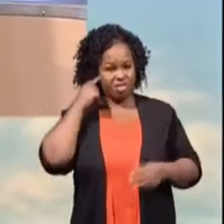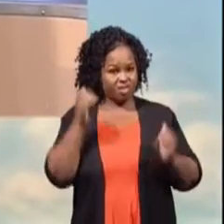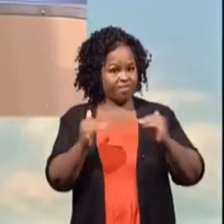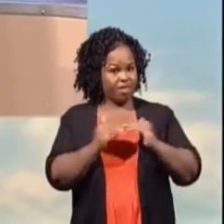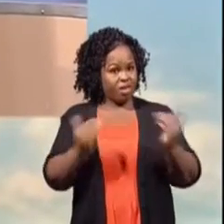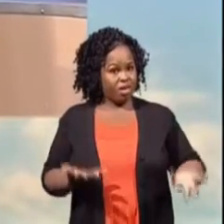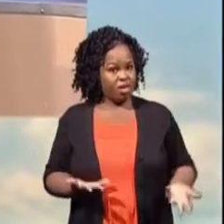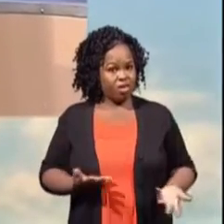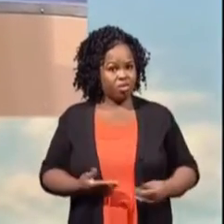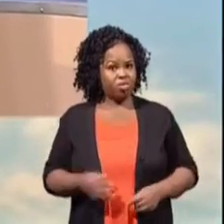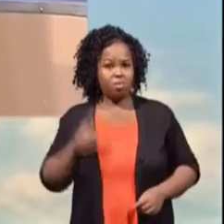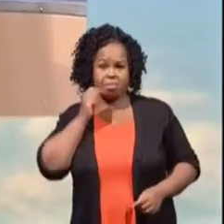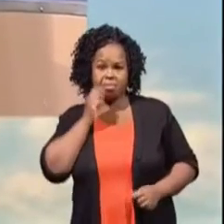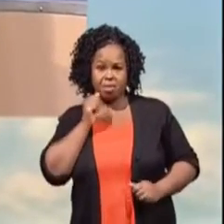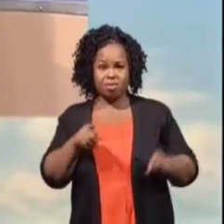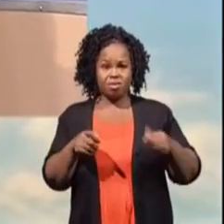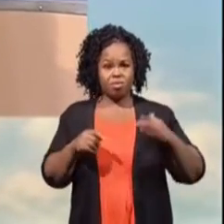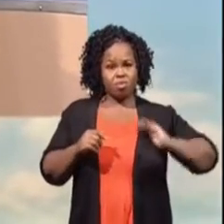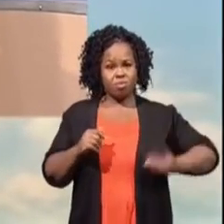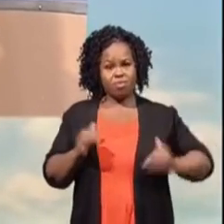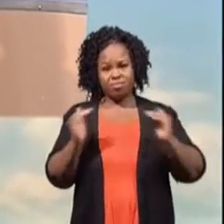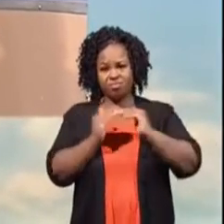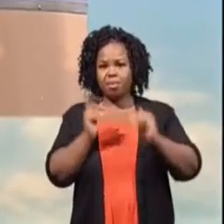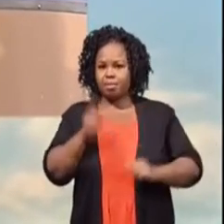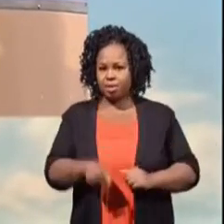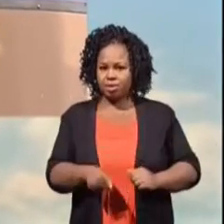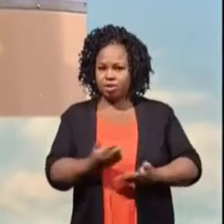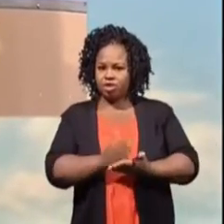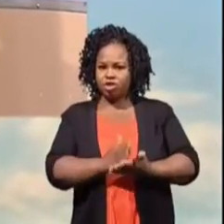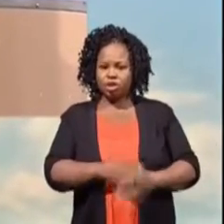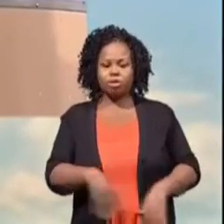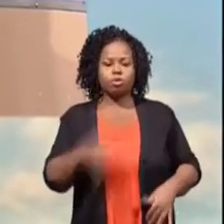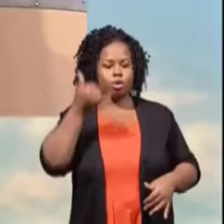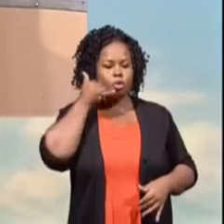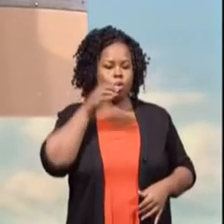should men equally share in domestic duties that number again